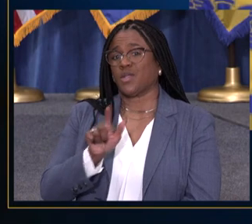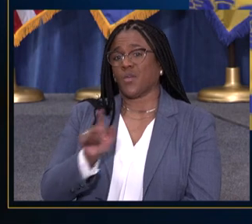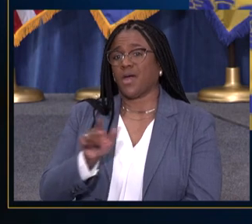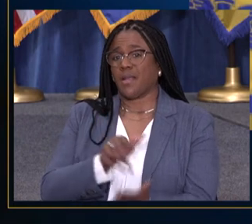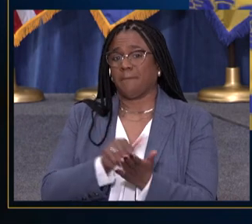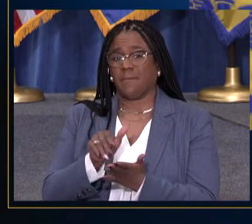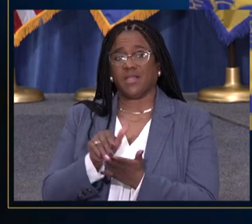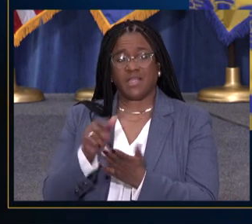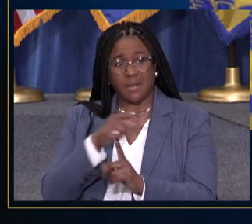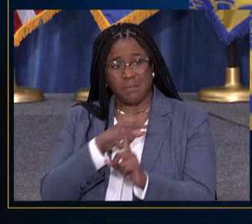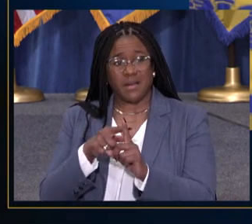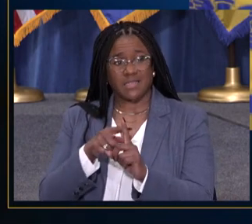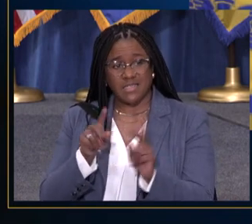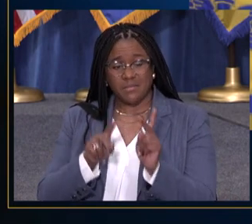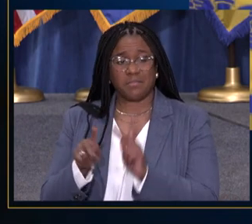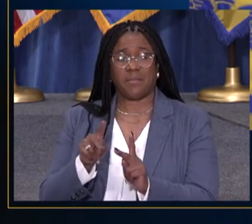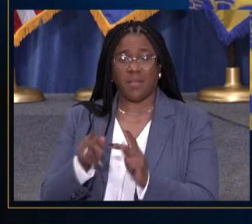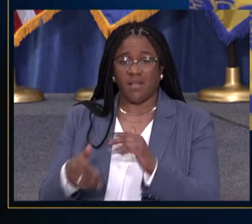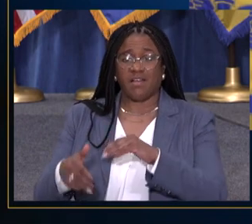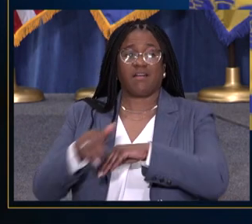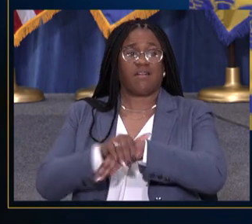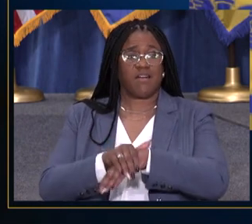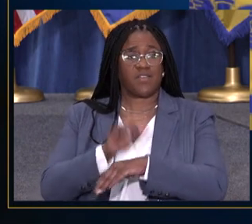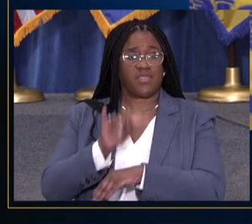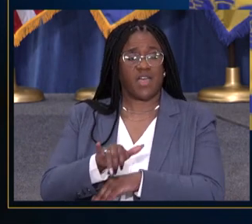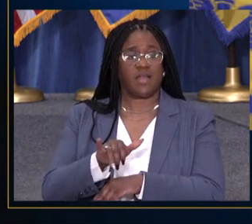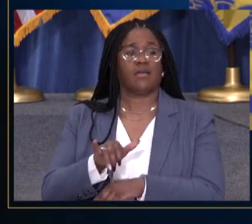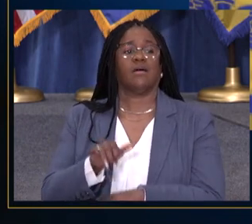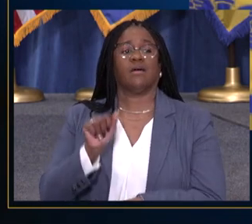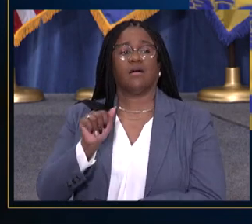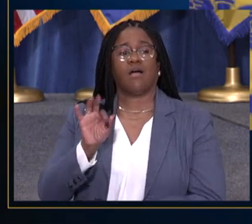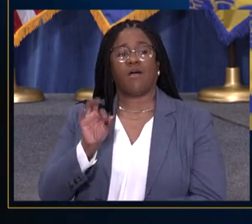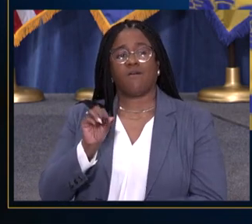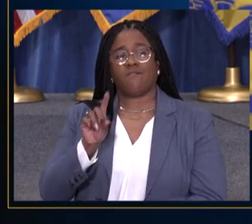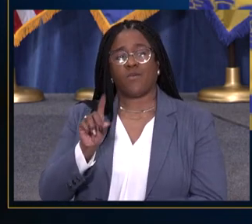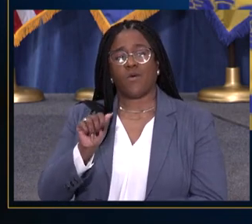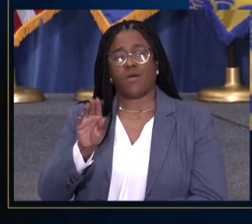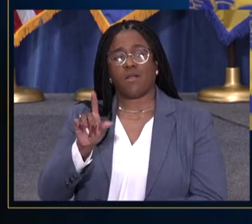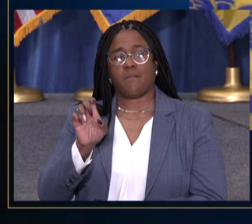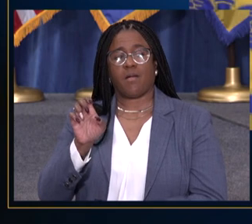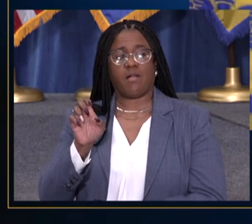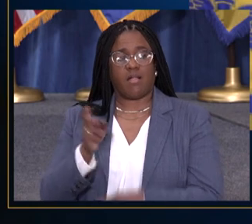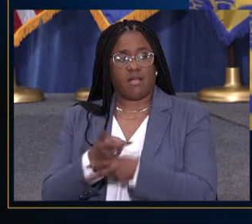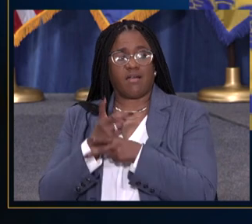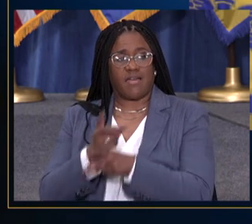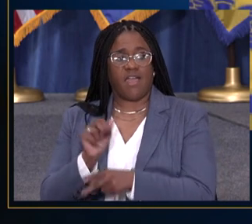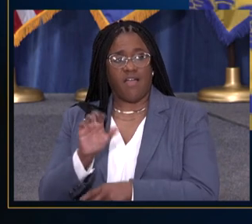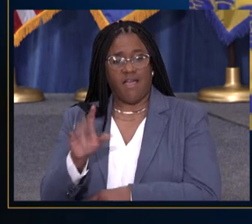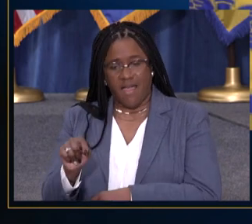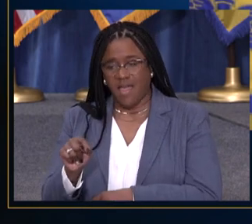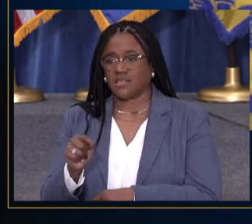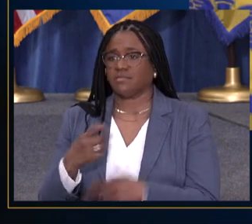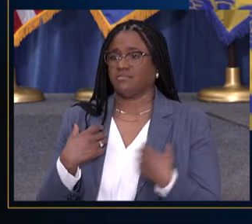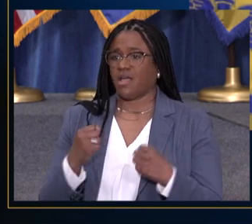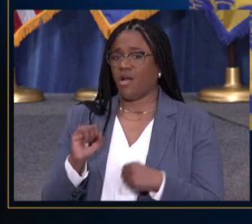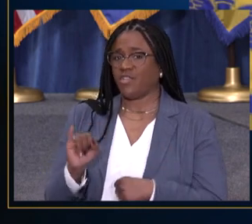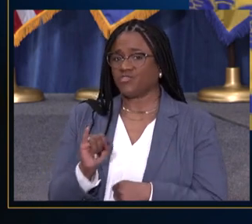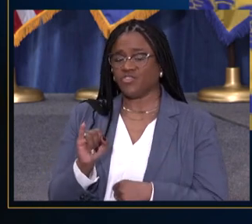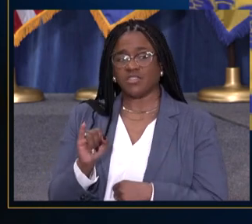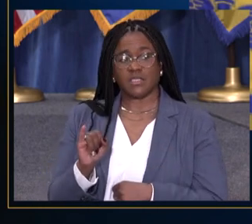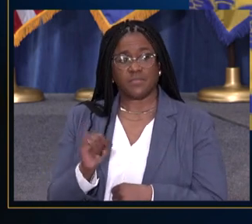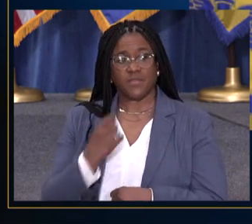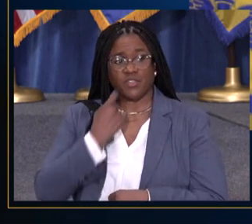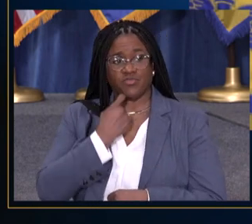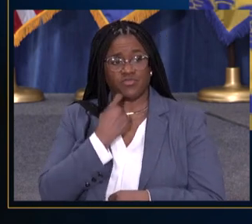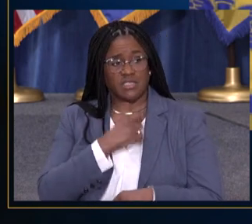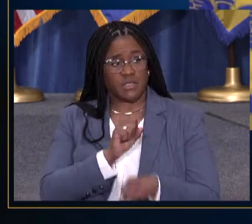plus people covered by the Affordable Care Act with health insurance, recent efforts